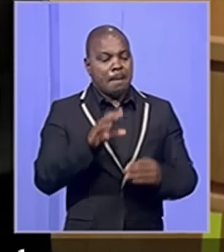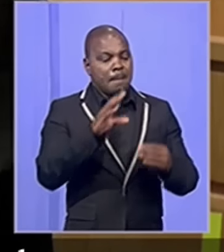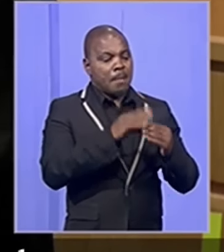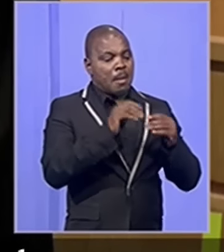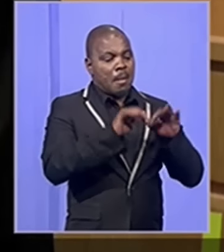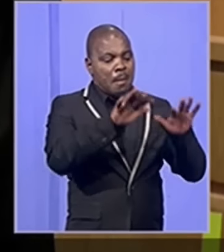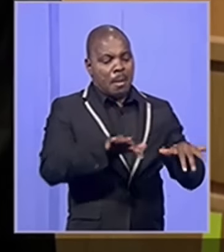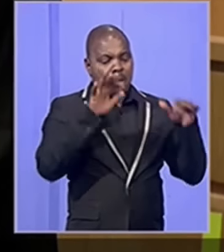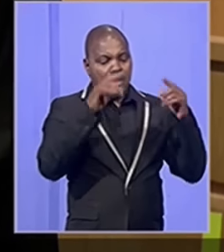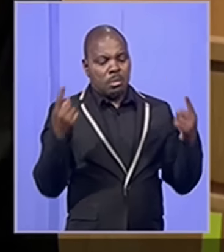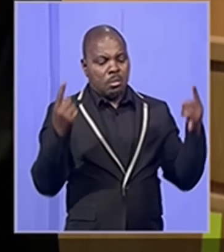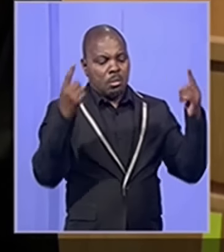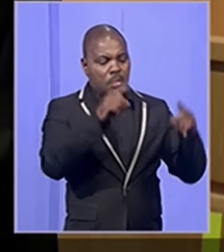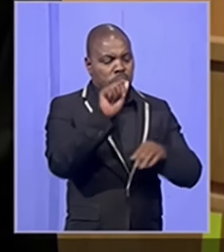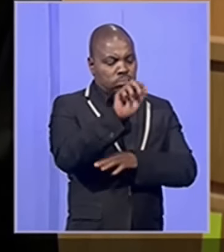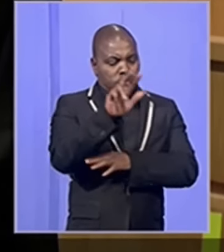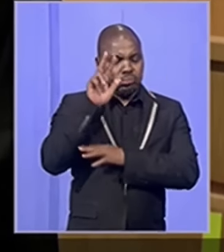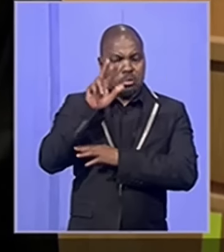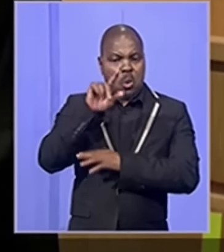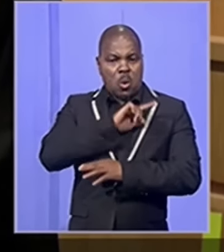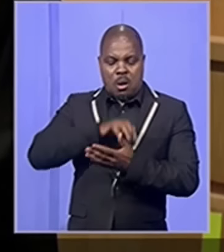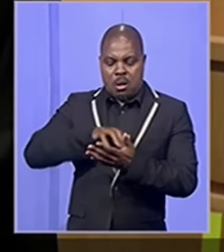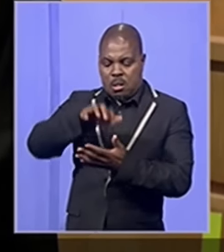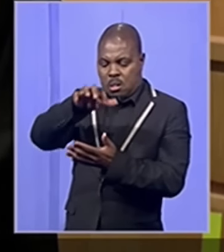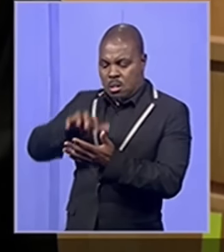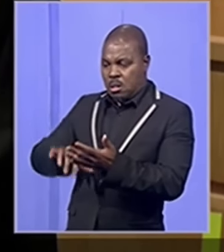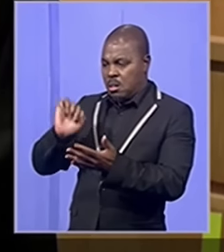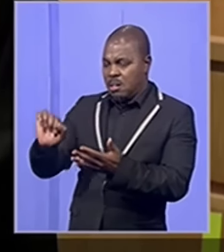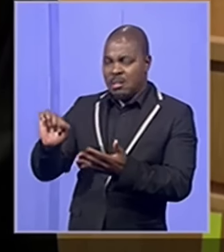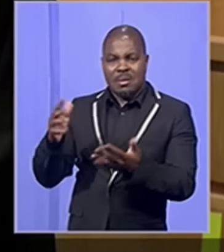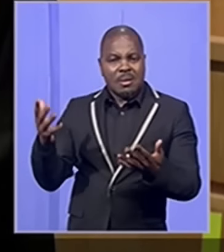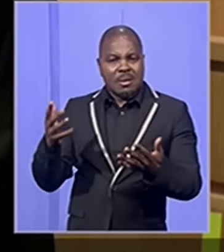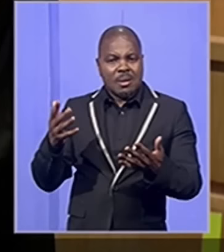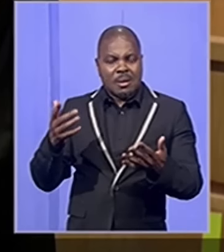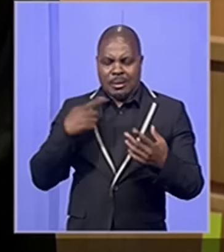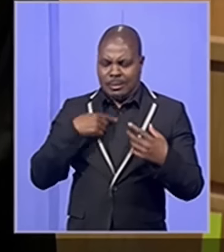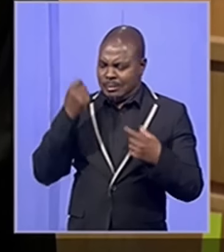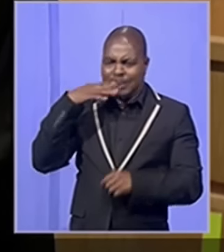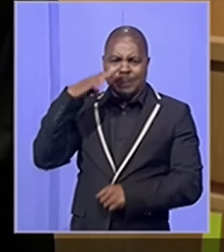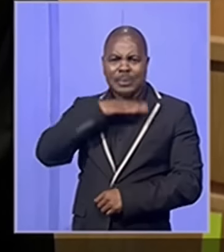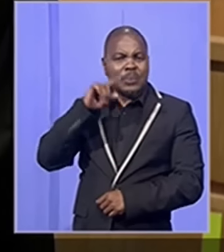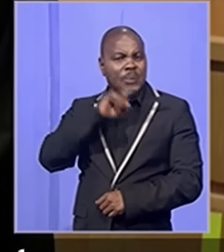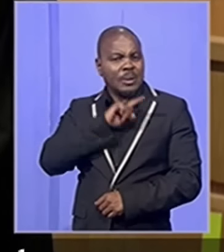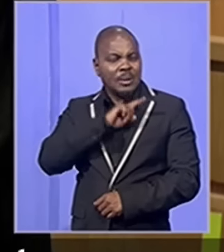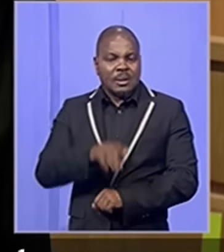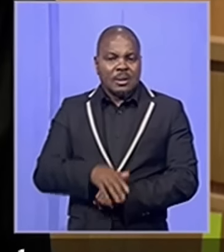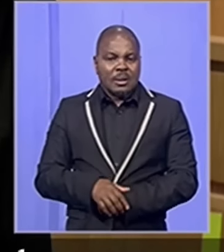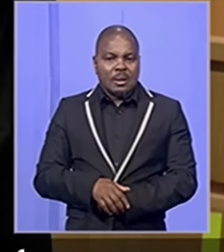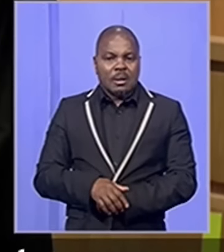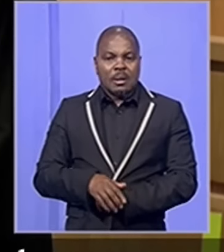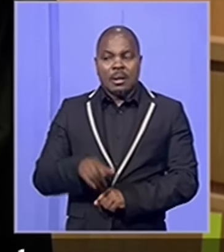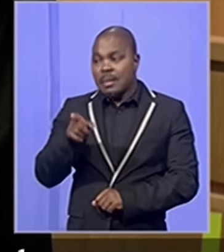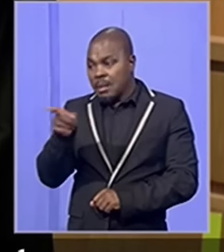they state in their founding affidavit, Milady, is an anomaly because it means that they